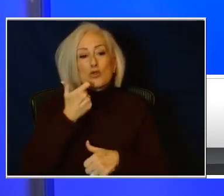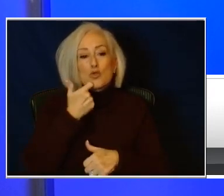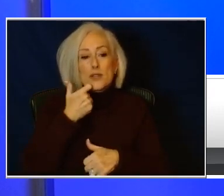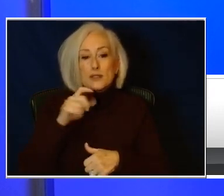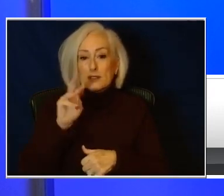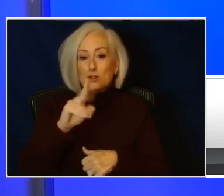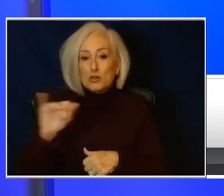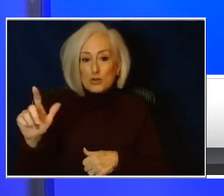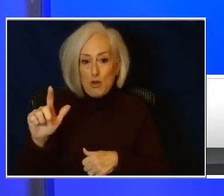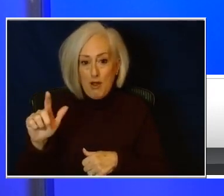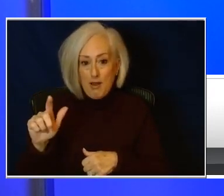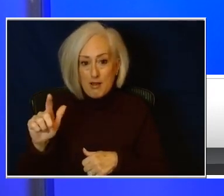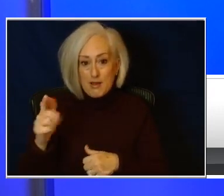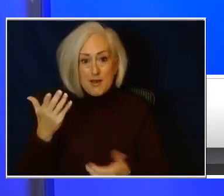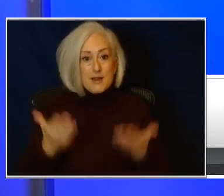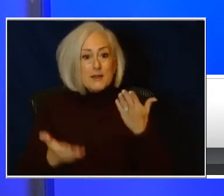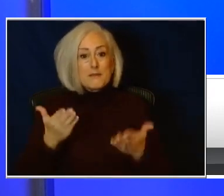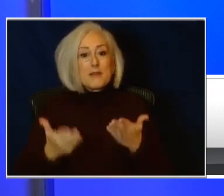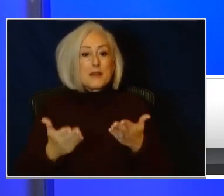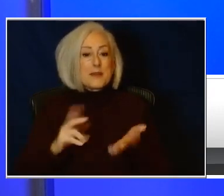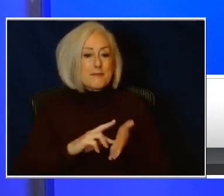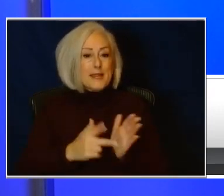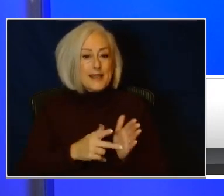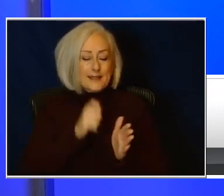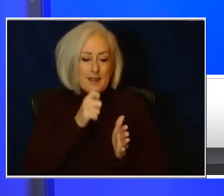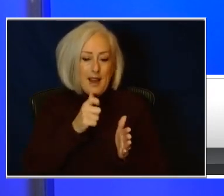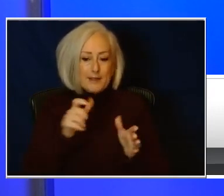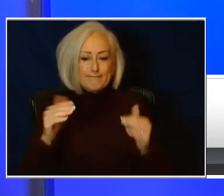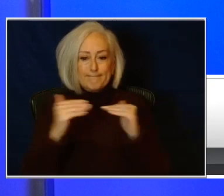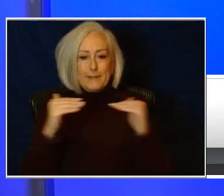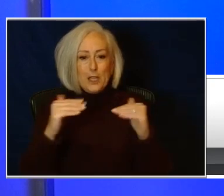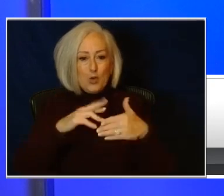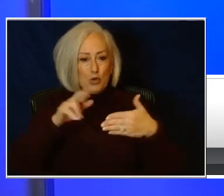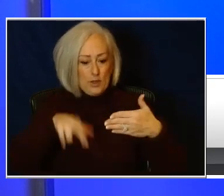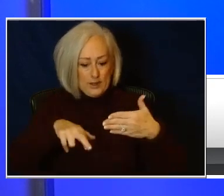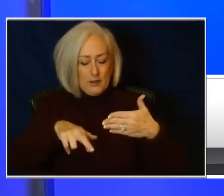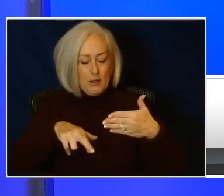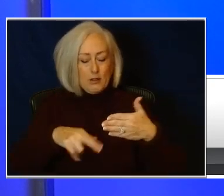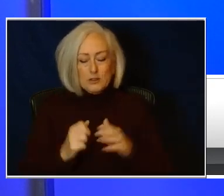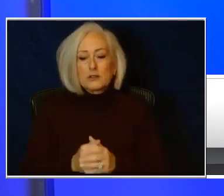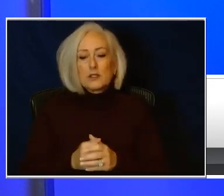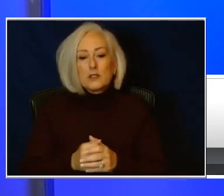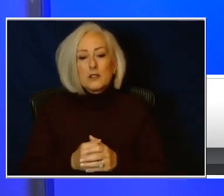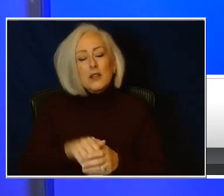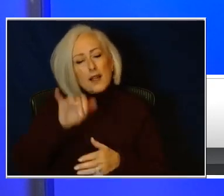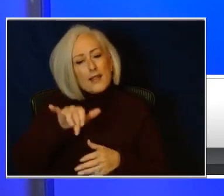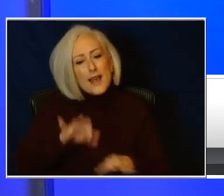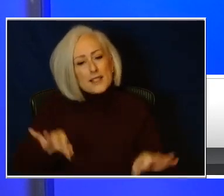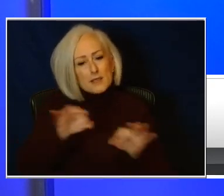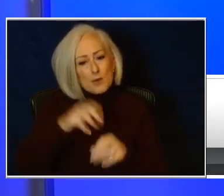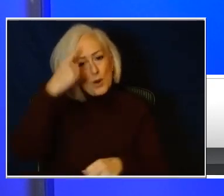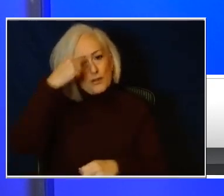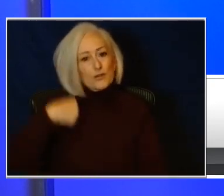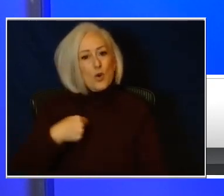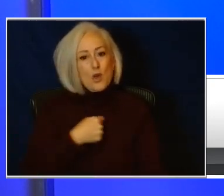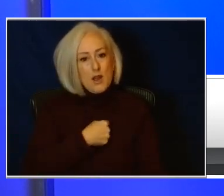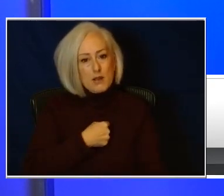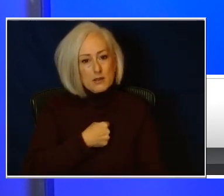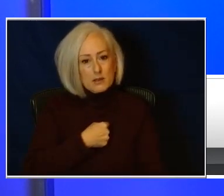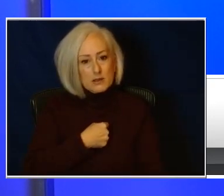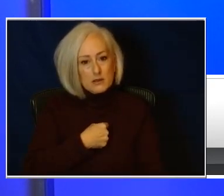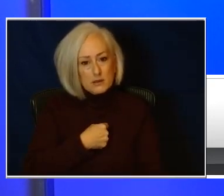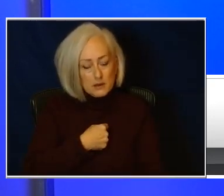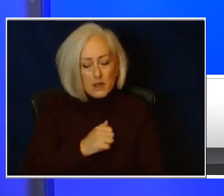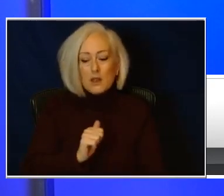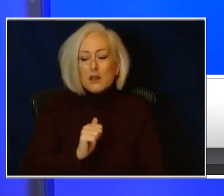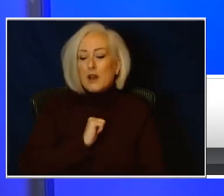of results from cancer treatment. And this is really important to our cancer center. As an NCI designated comprehensive